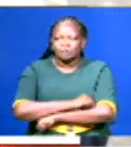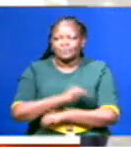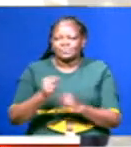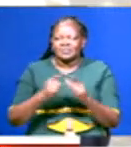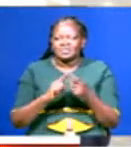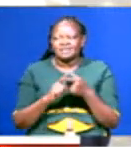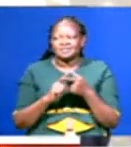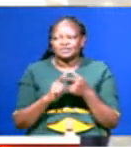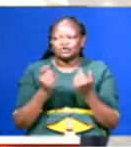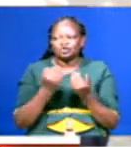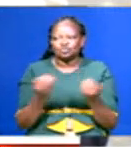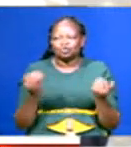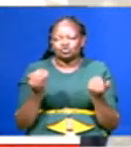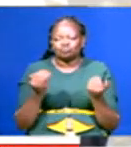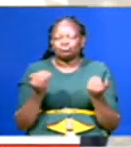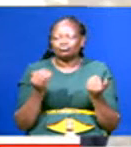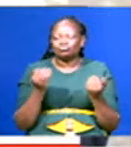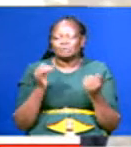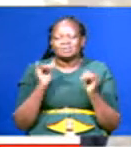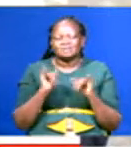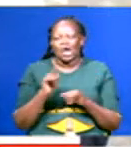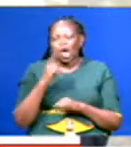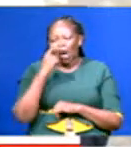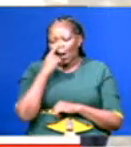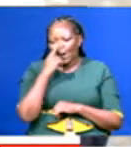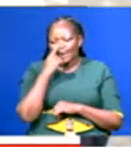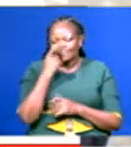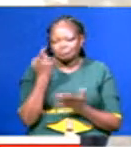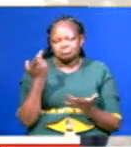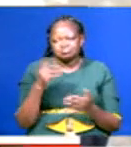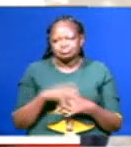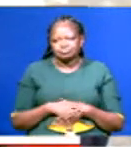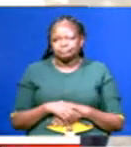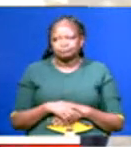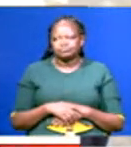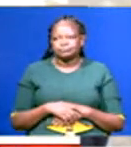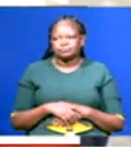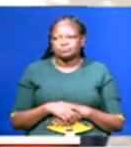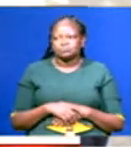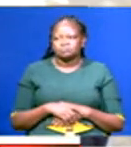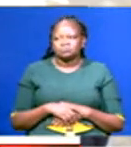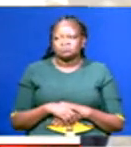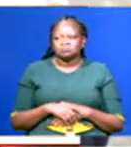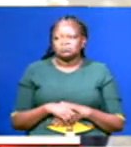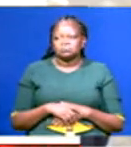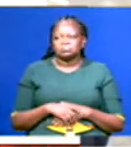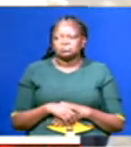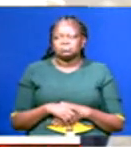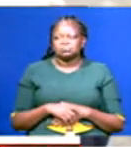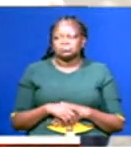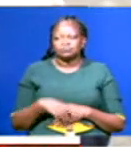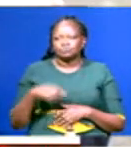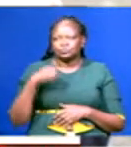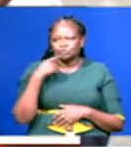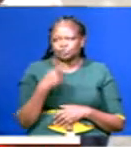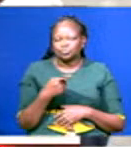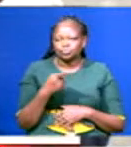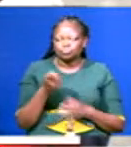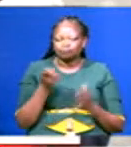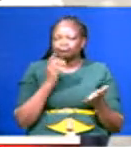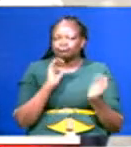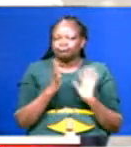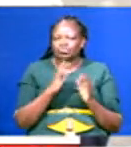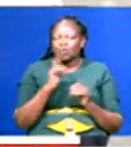atakuwa anaenda wapi shule? Atakuwa anakaa hapa kwa nyumbani. So unapata karibu kwa